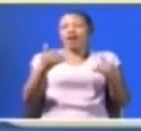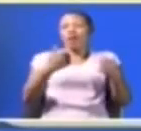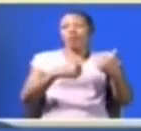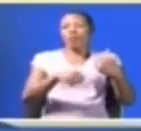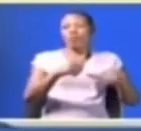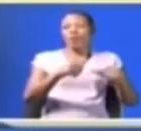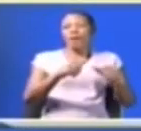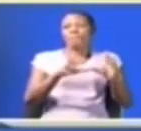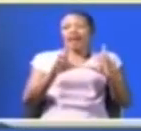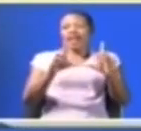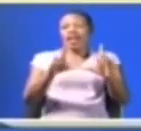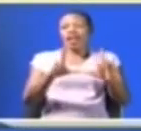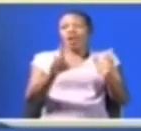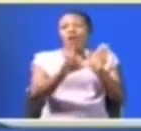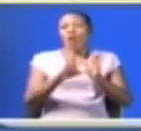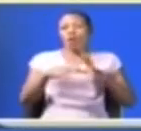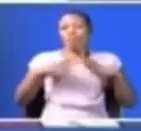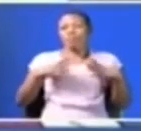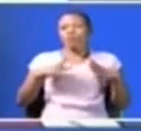by lenders and commercial banks.